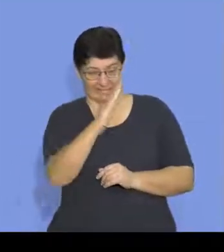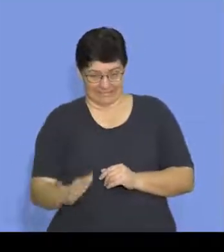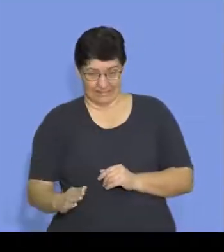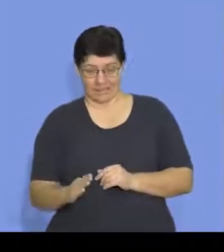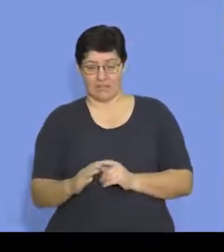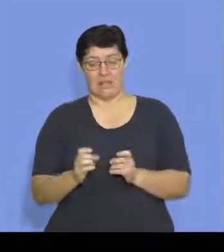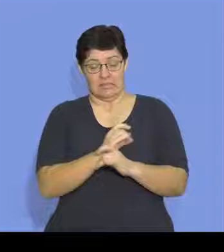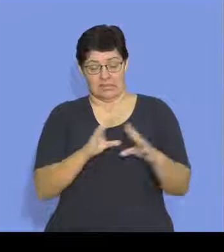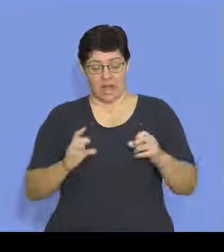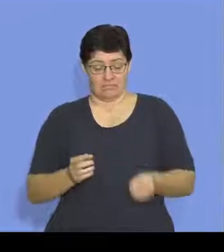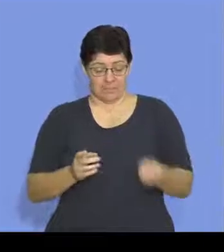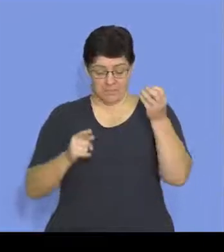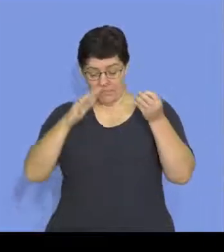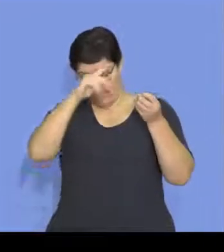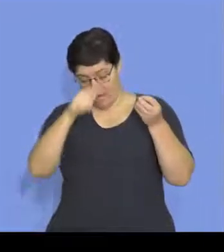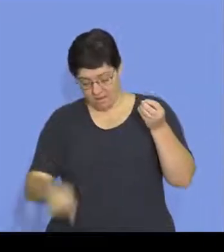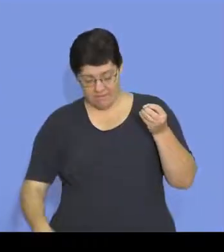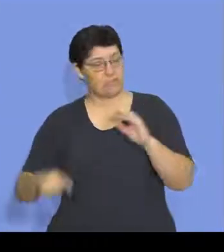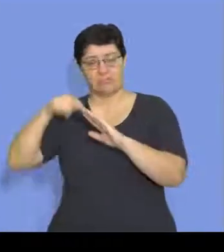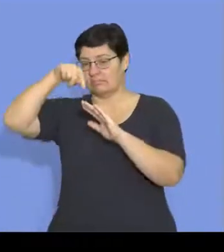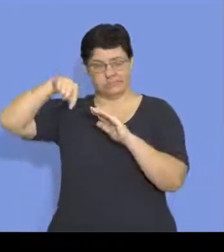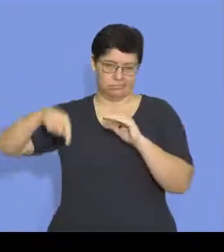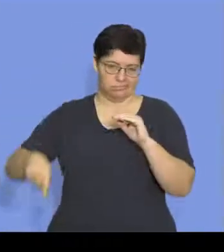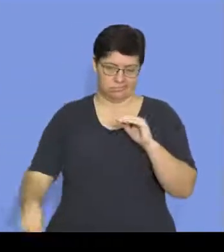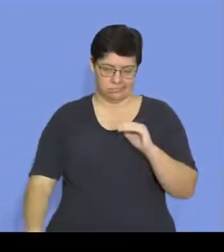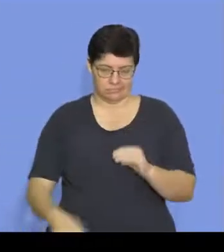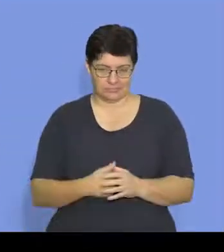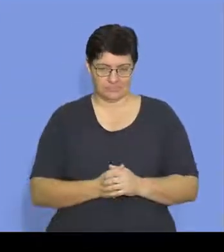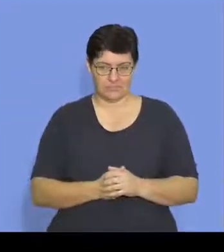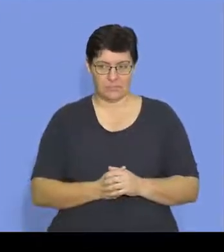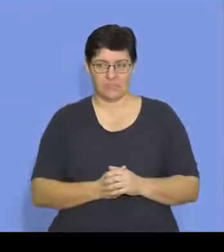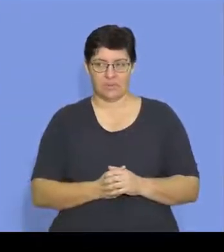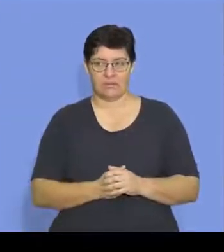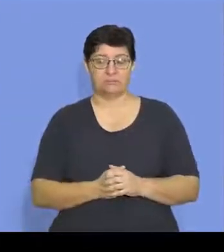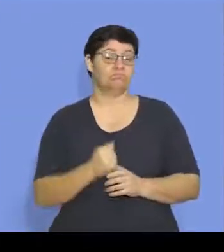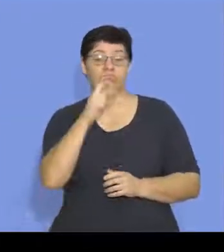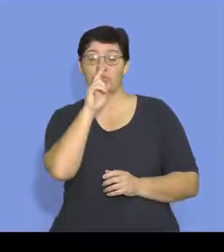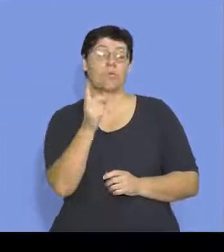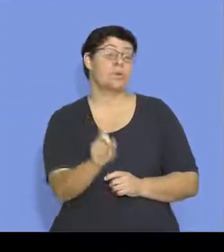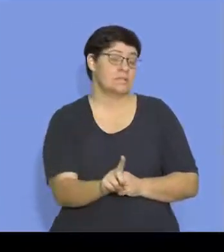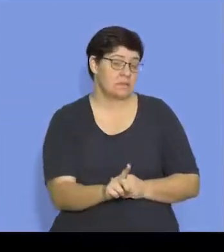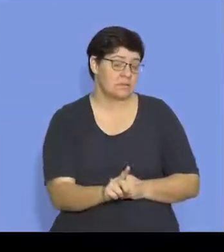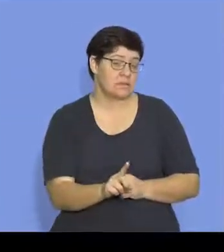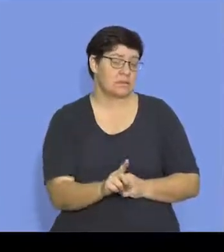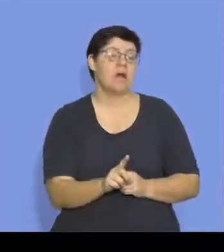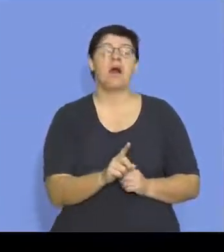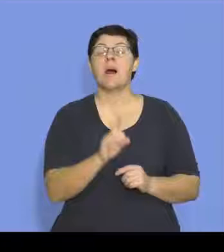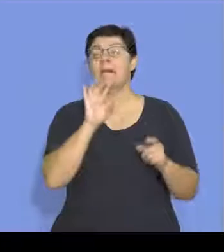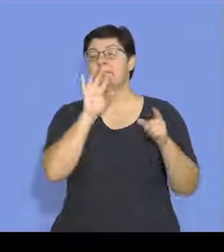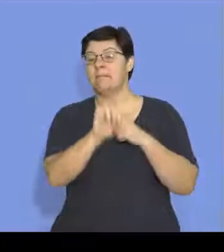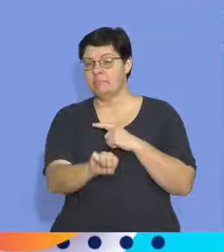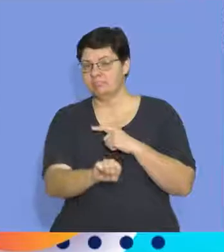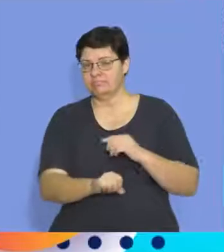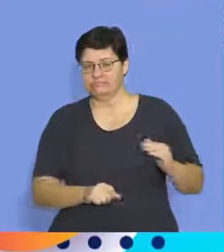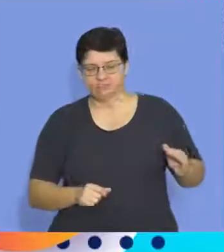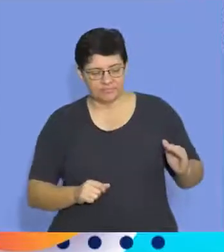where it started, it'll just keep going straight. What are we looking for? Is realizing that as it goes